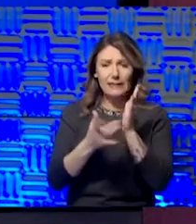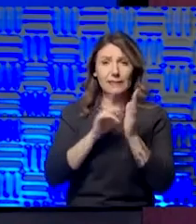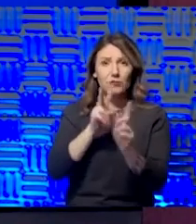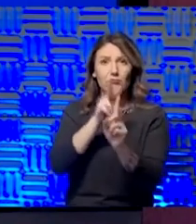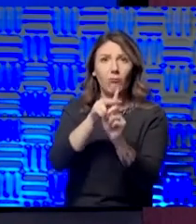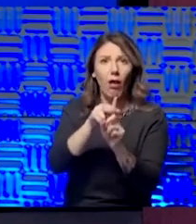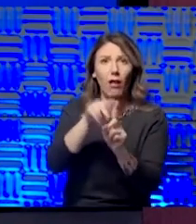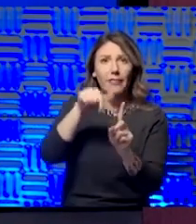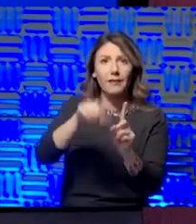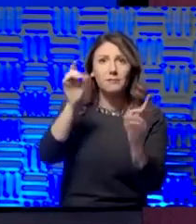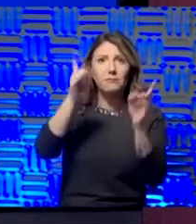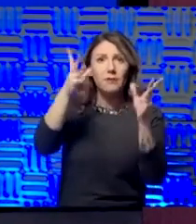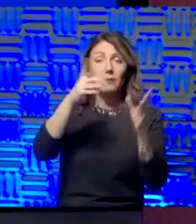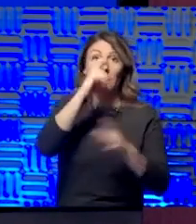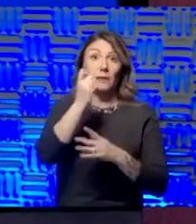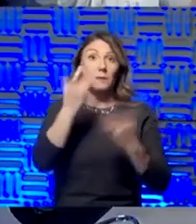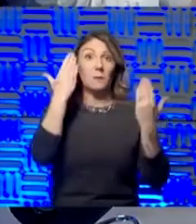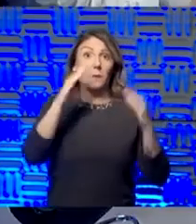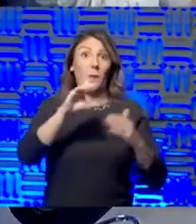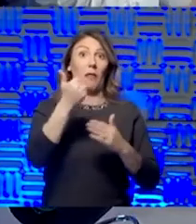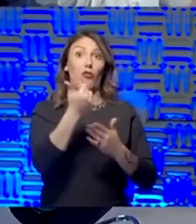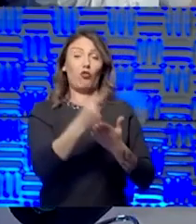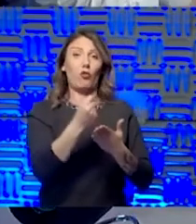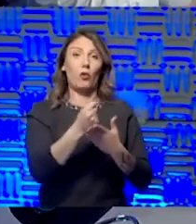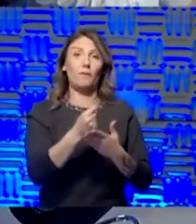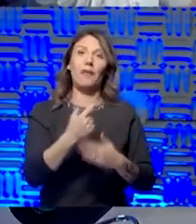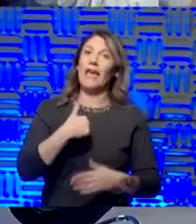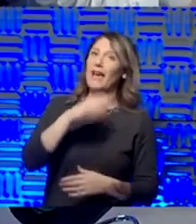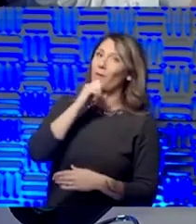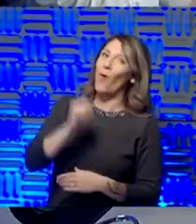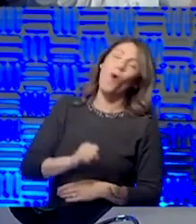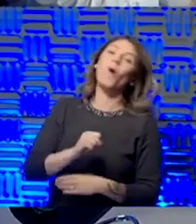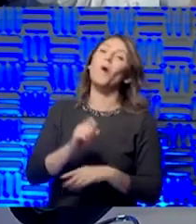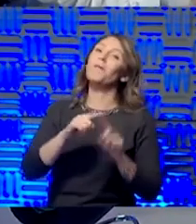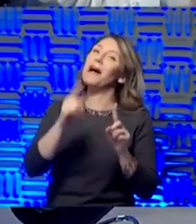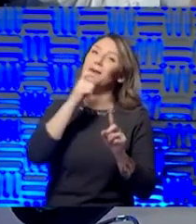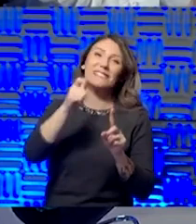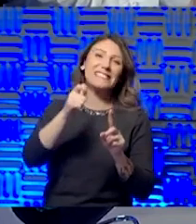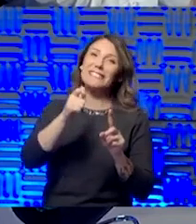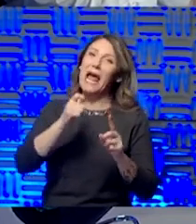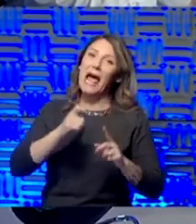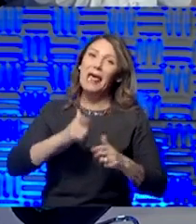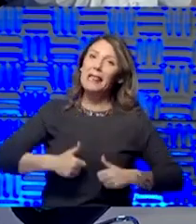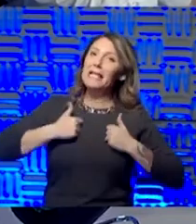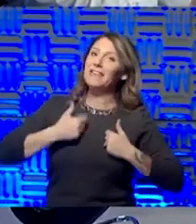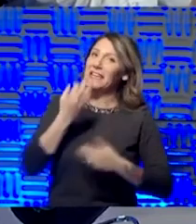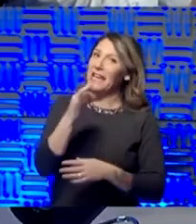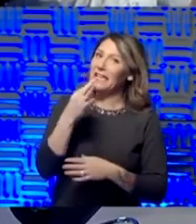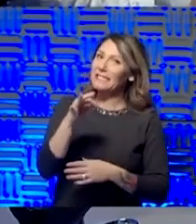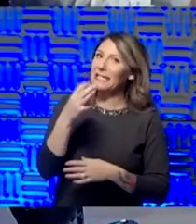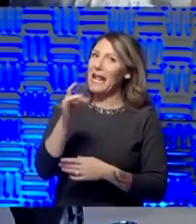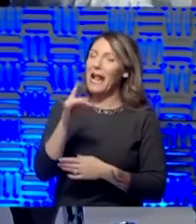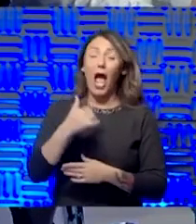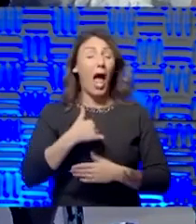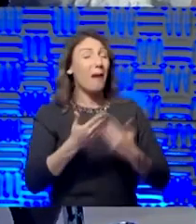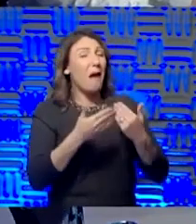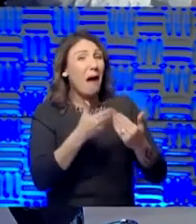effective therapy. Well, I'm old, but I wasn't around in 1918. So. Well, yeah, contact tracing is done. I'm almost old enough.